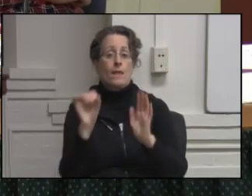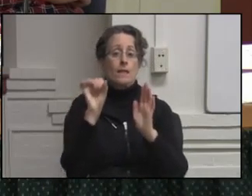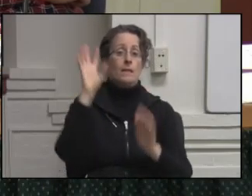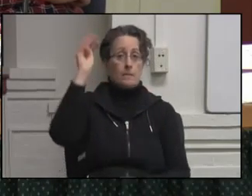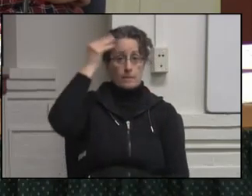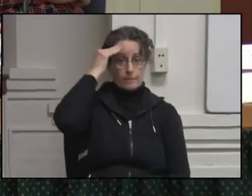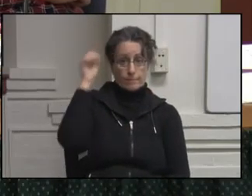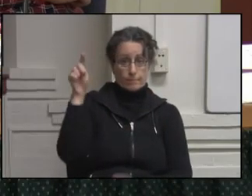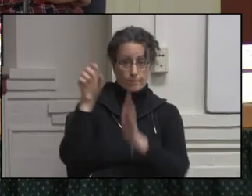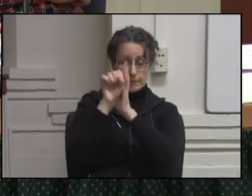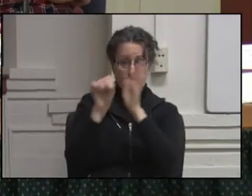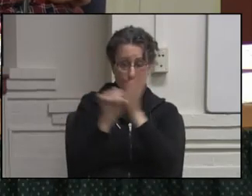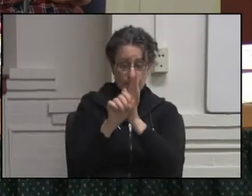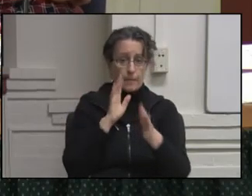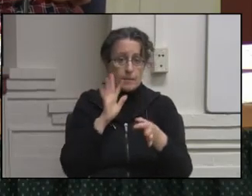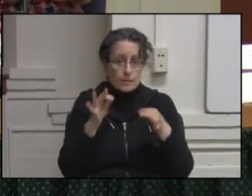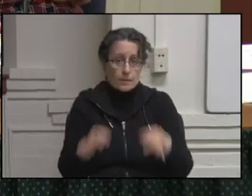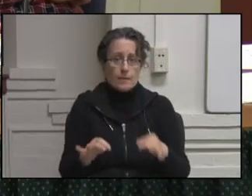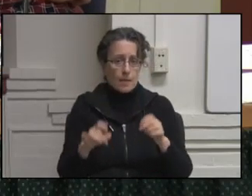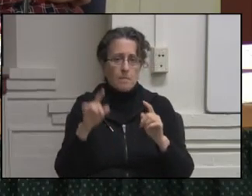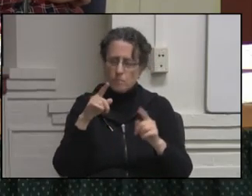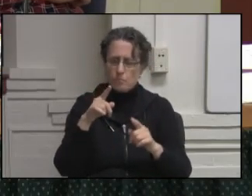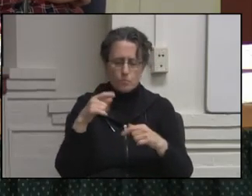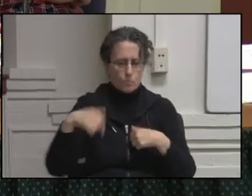to designate them. So there was a